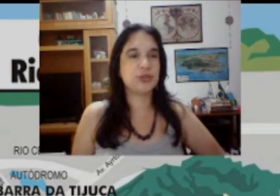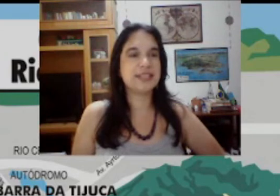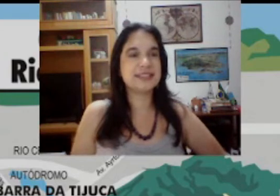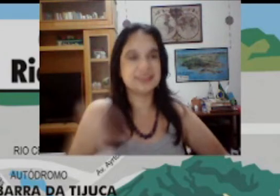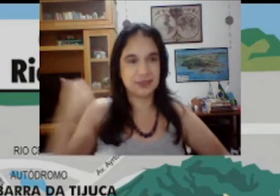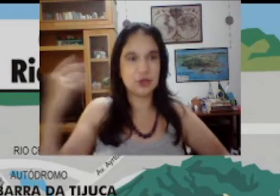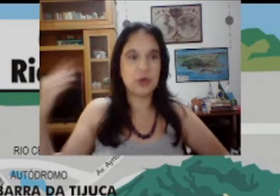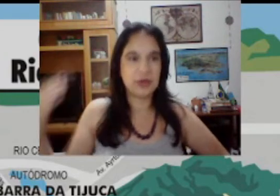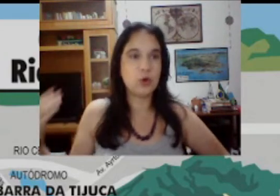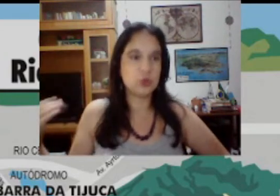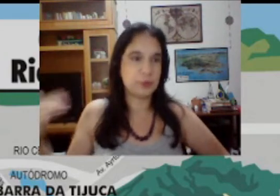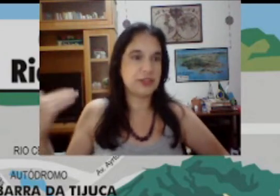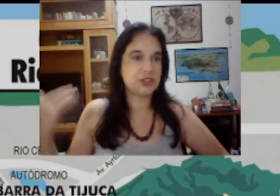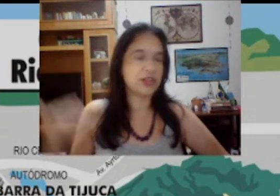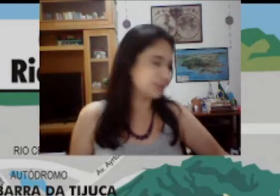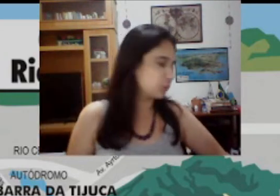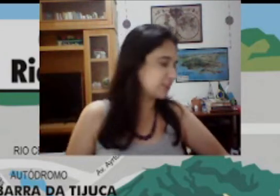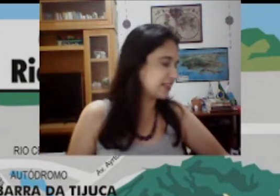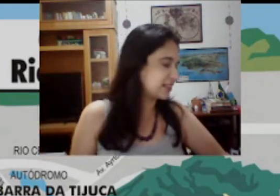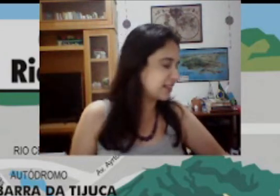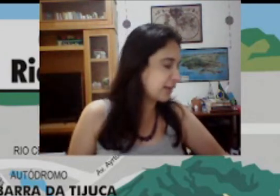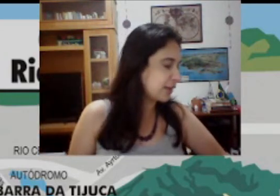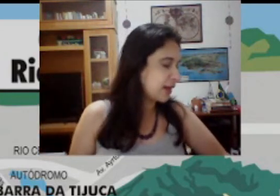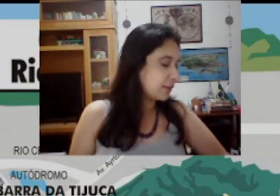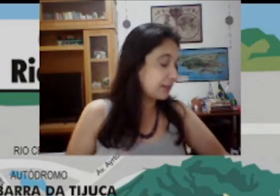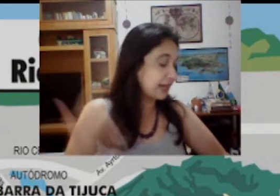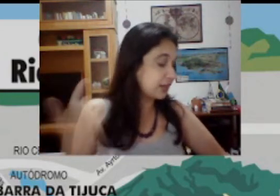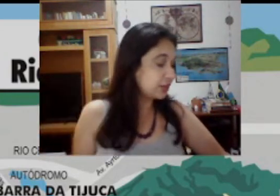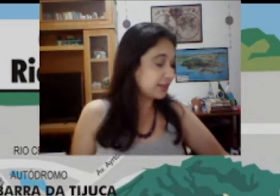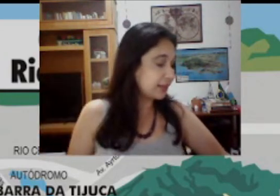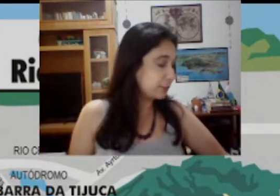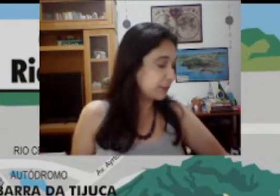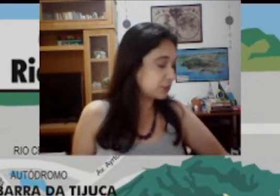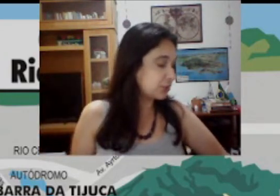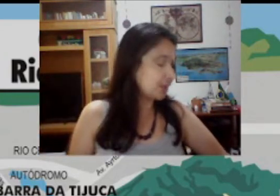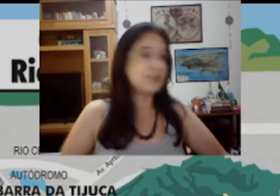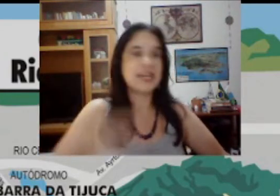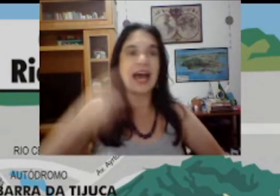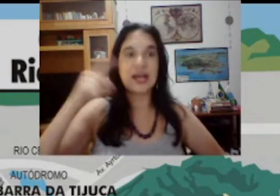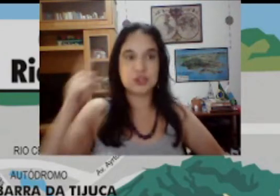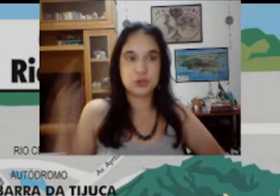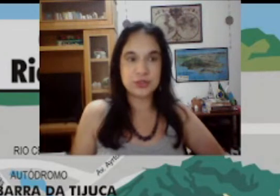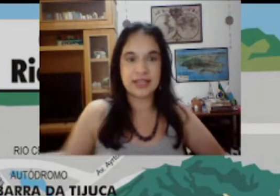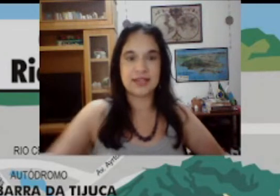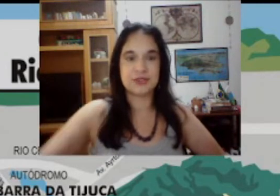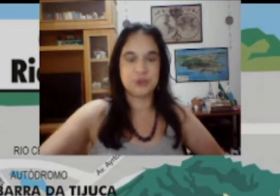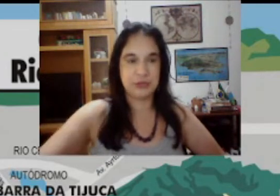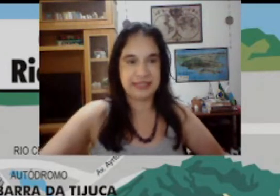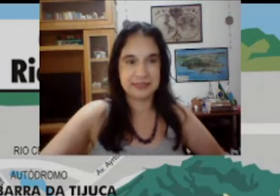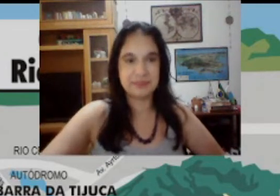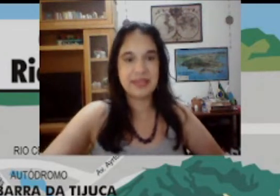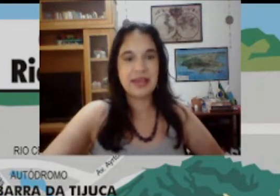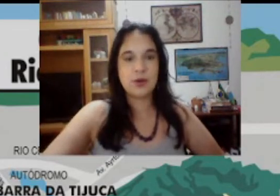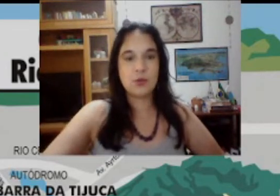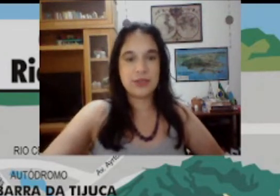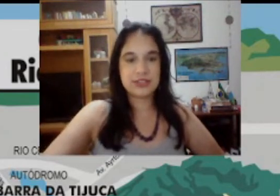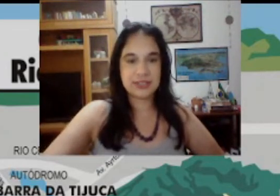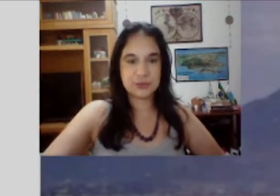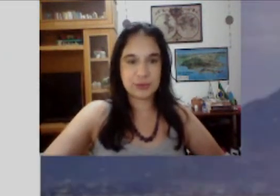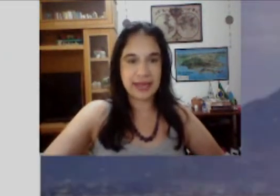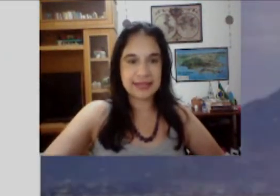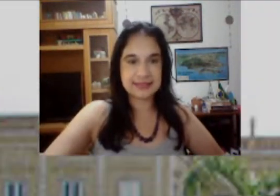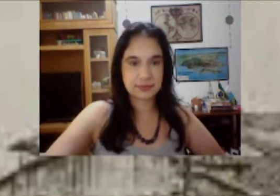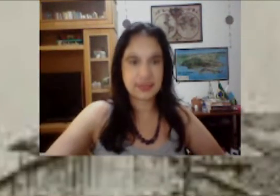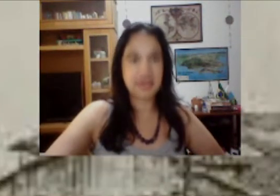Luzia Street, you know, an old picture as it was at the time, but I could get a picture of the Ajuda Street, which